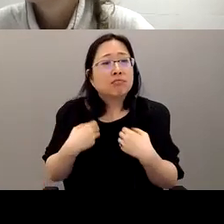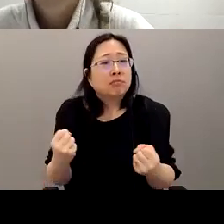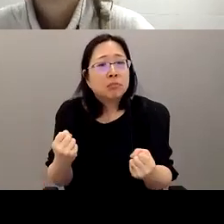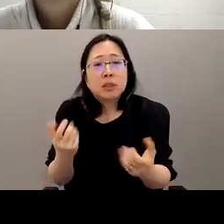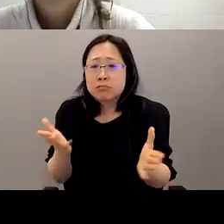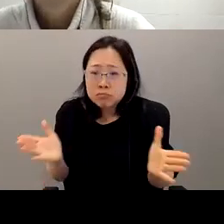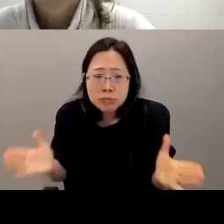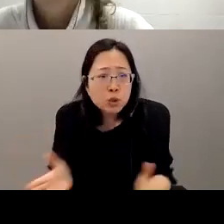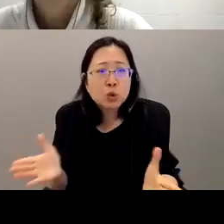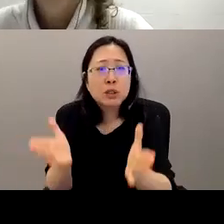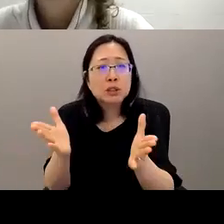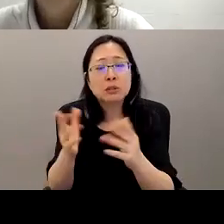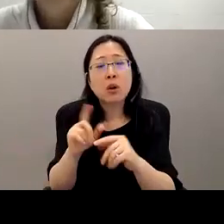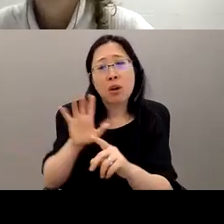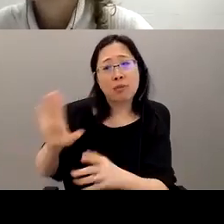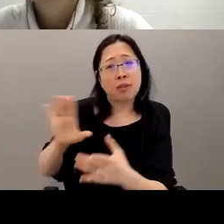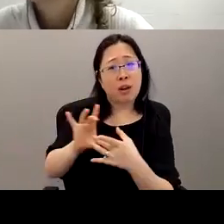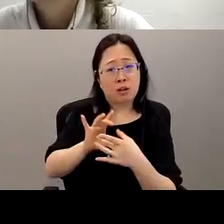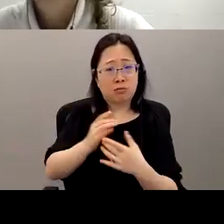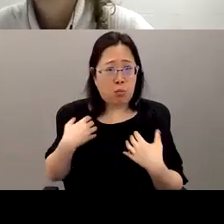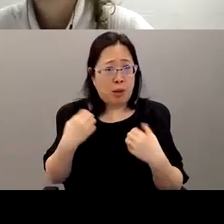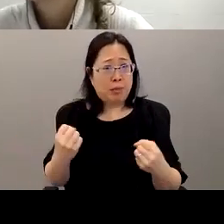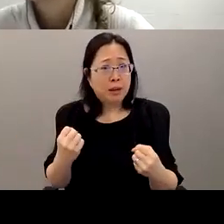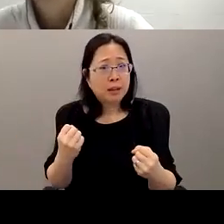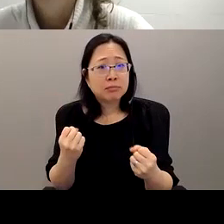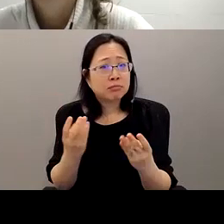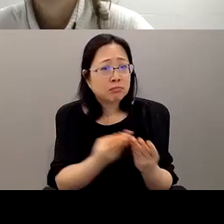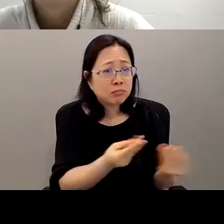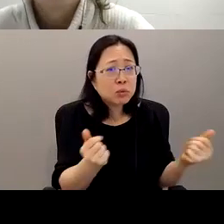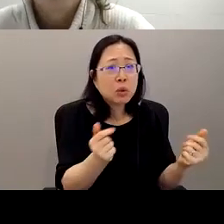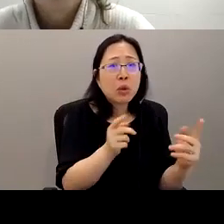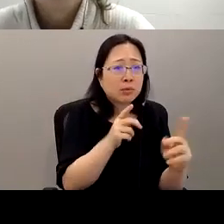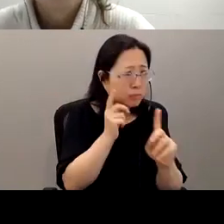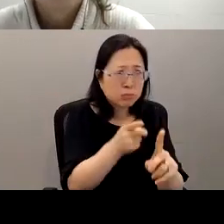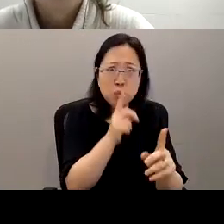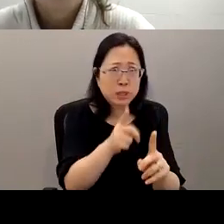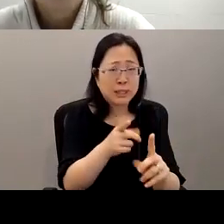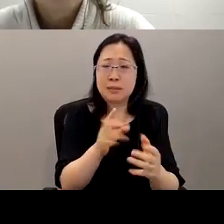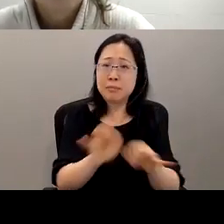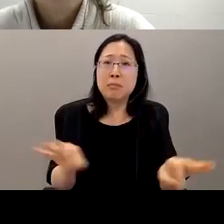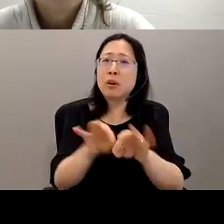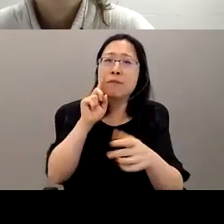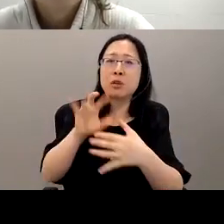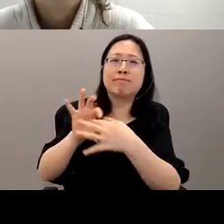or whose well-being is diminished through our interconnectedness."